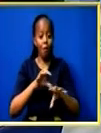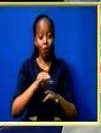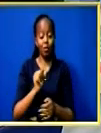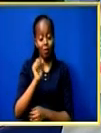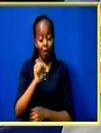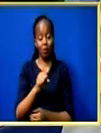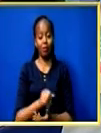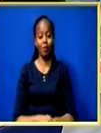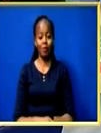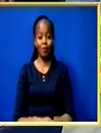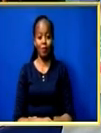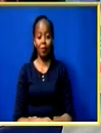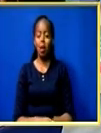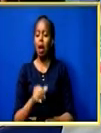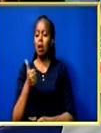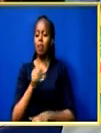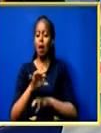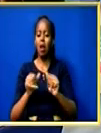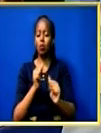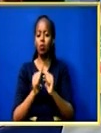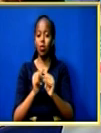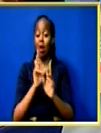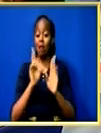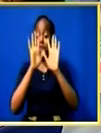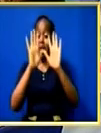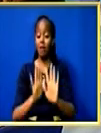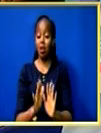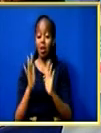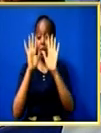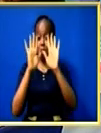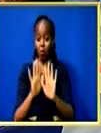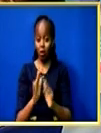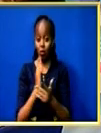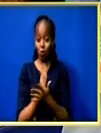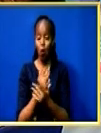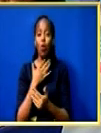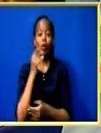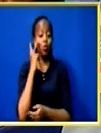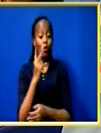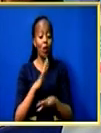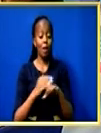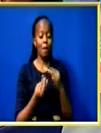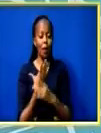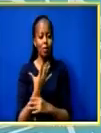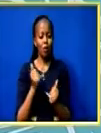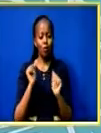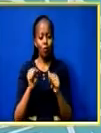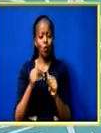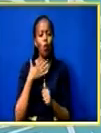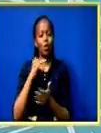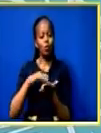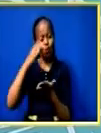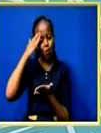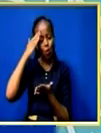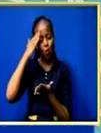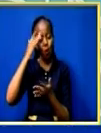animals. And other animals are equally important. So we are going to look at plants. Okay. What do we want to know about